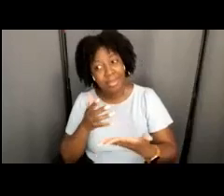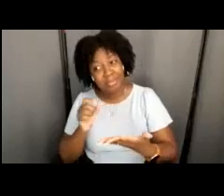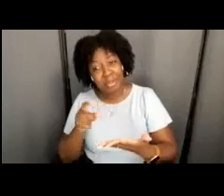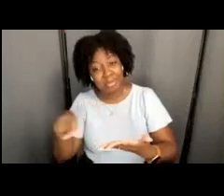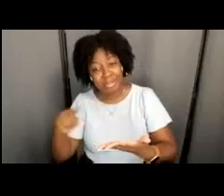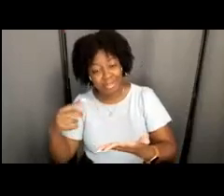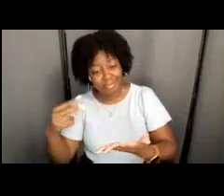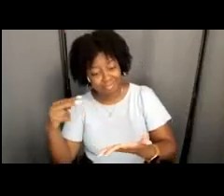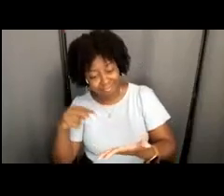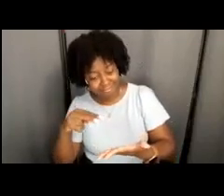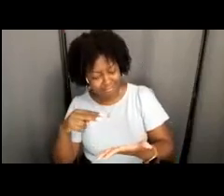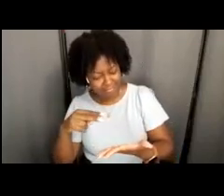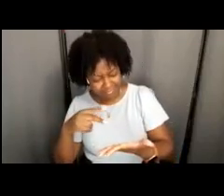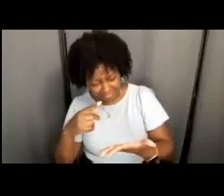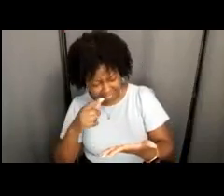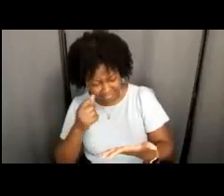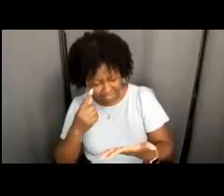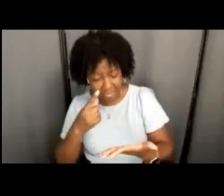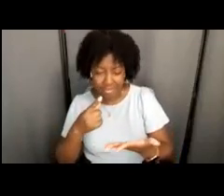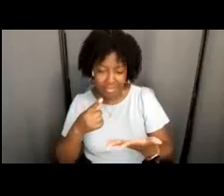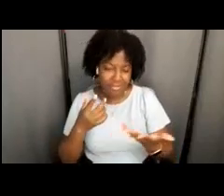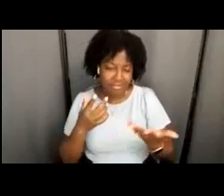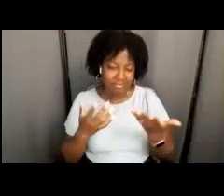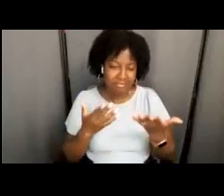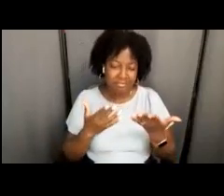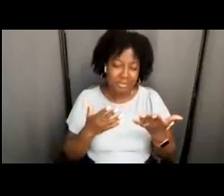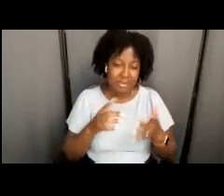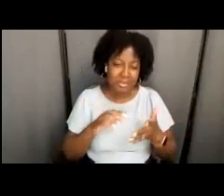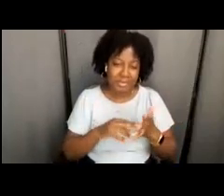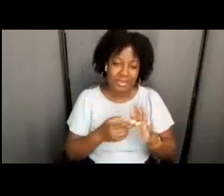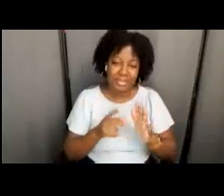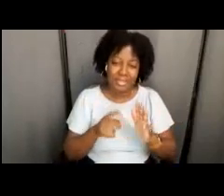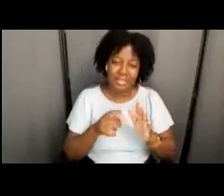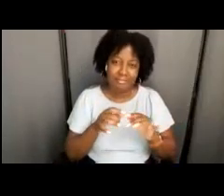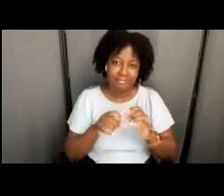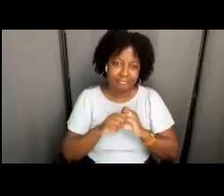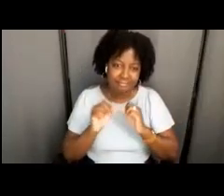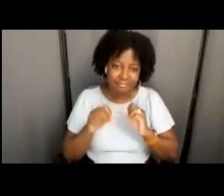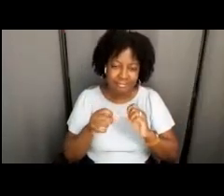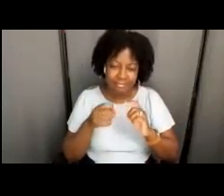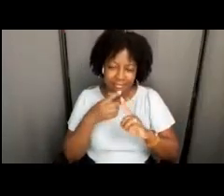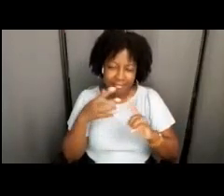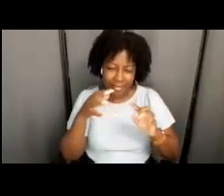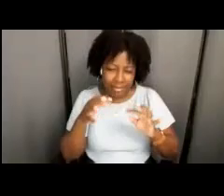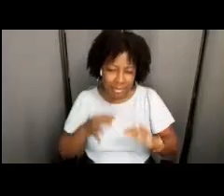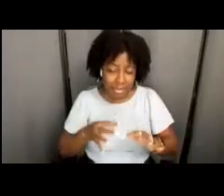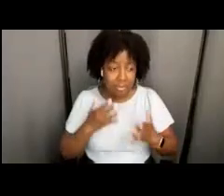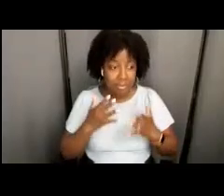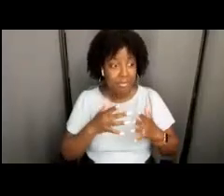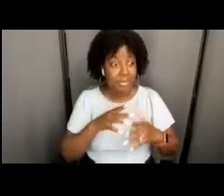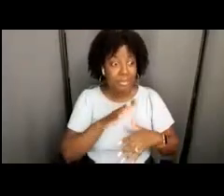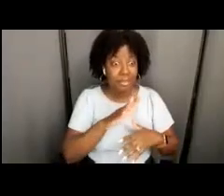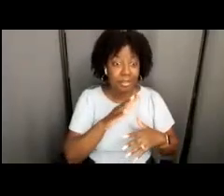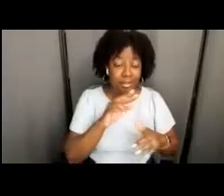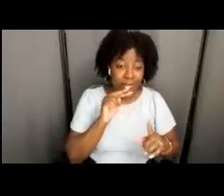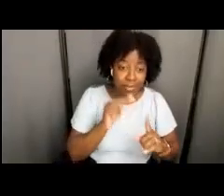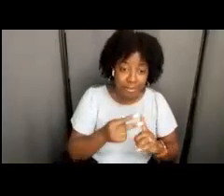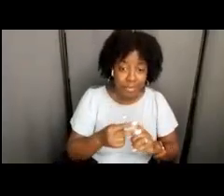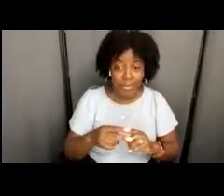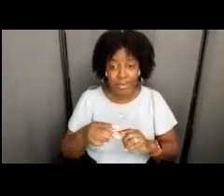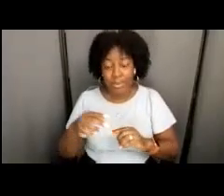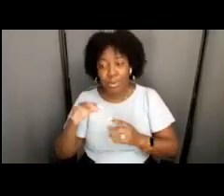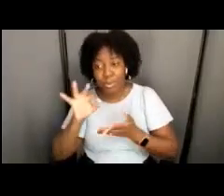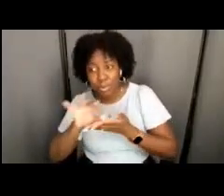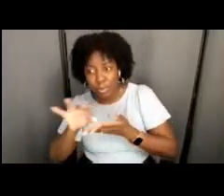either. If there are major differences in views or scores that aren't explored, you know, please ask. That will also encourage others to